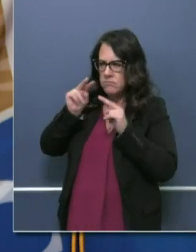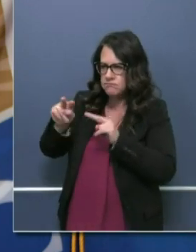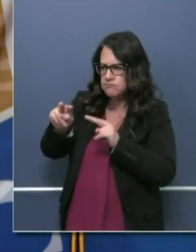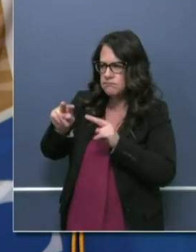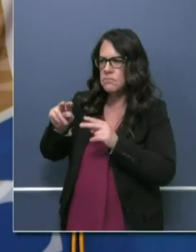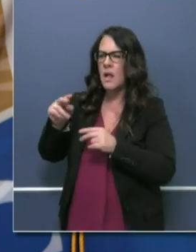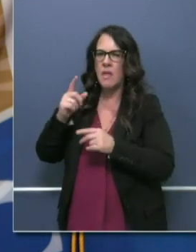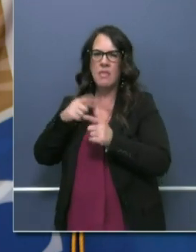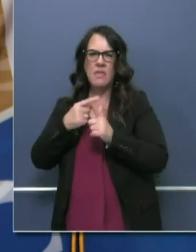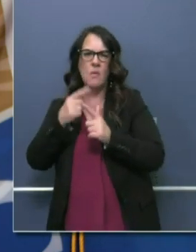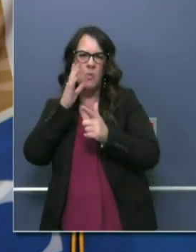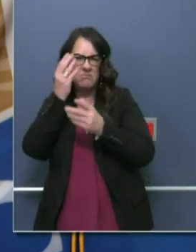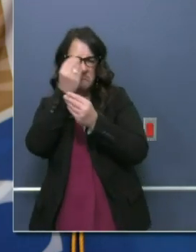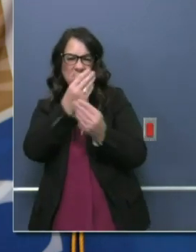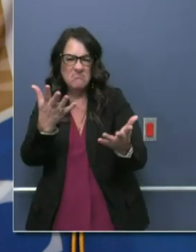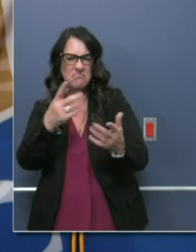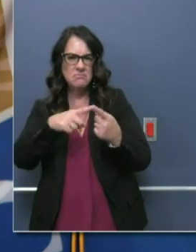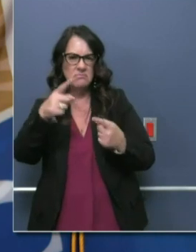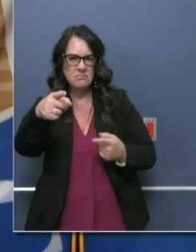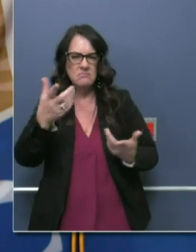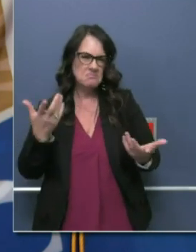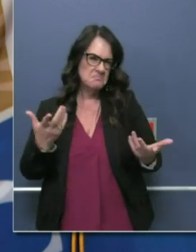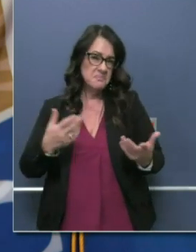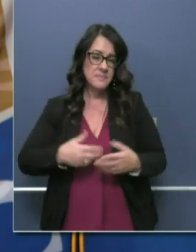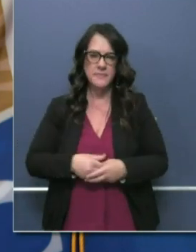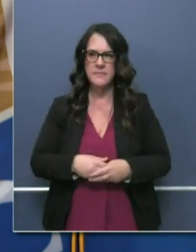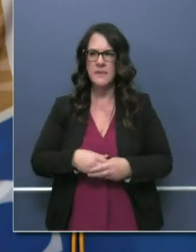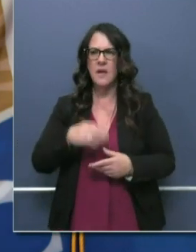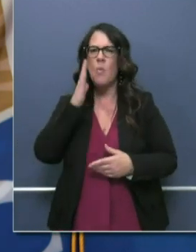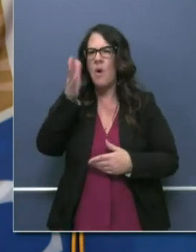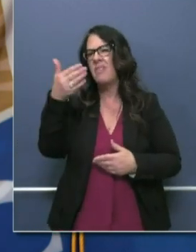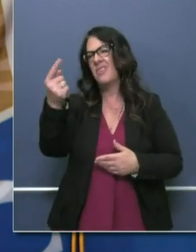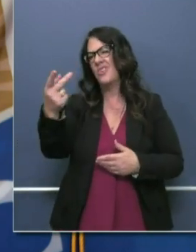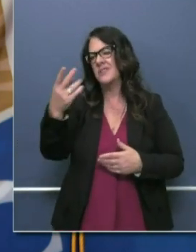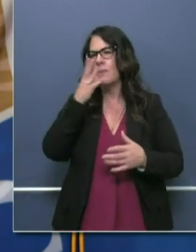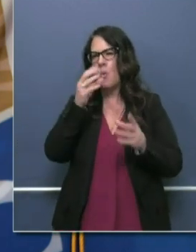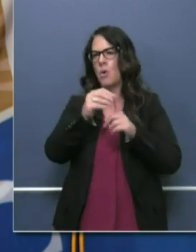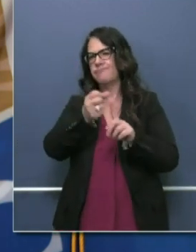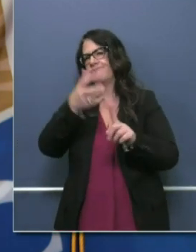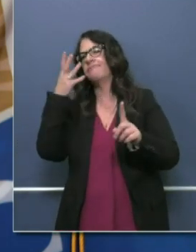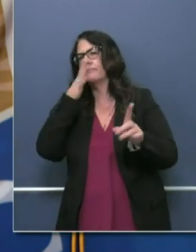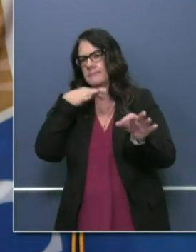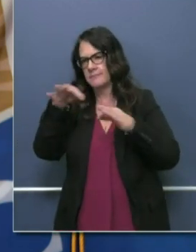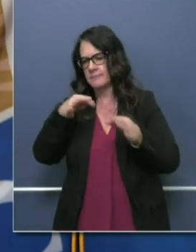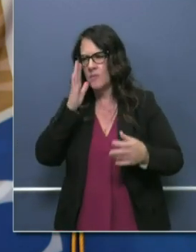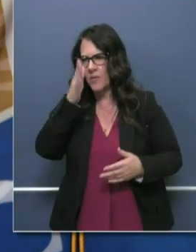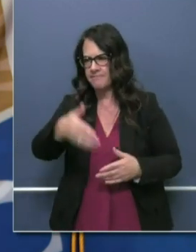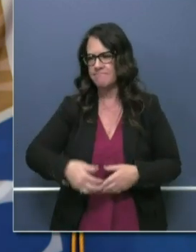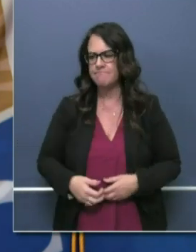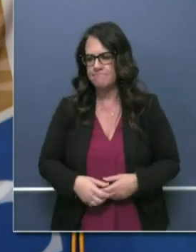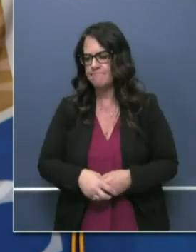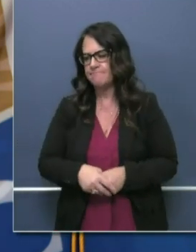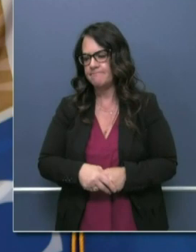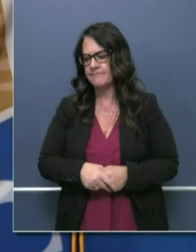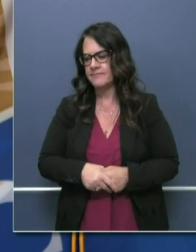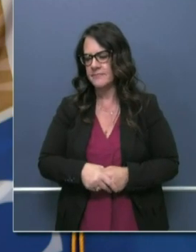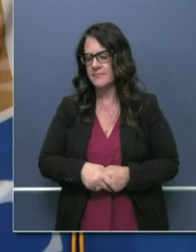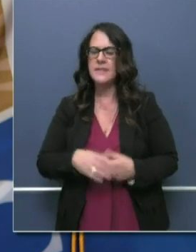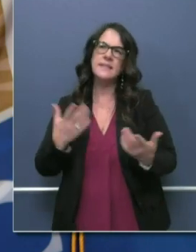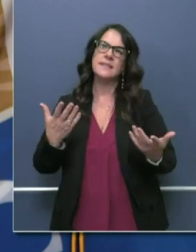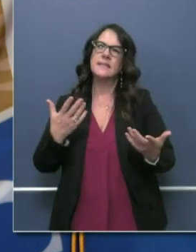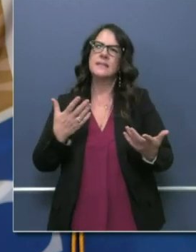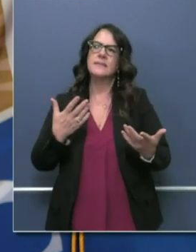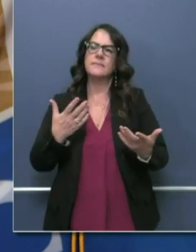guidelines, unveiled a little bit more specificity on Thursday as well. But let me just make this point, because there's been, I don't